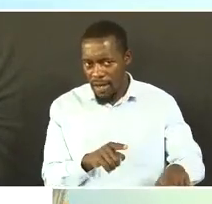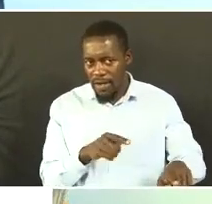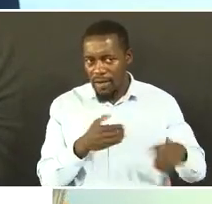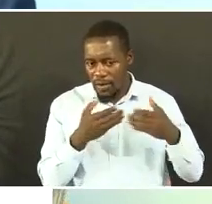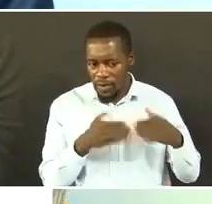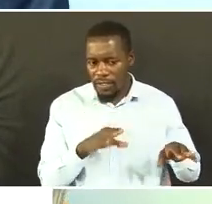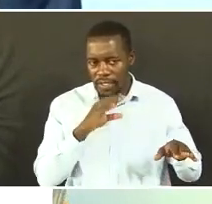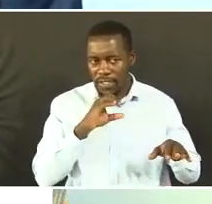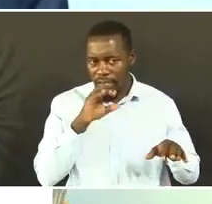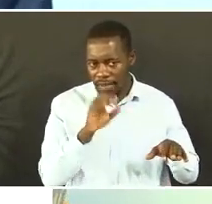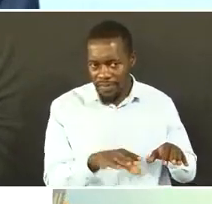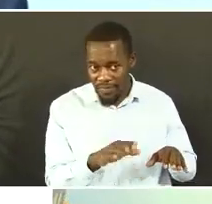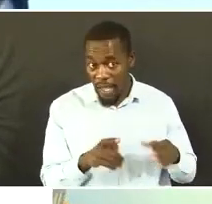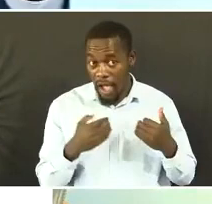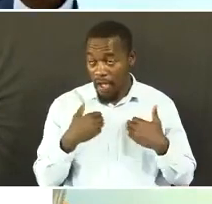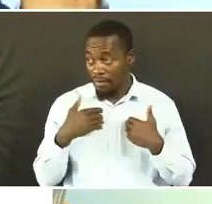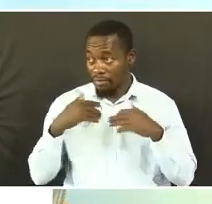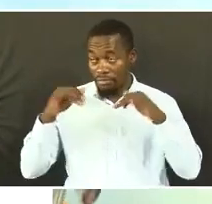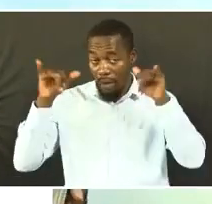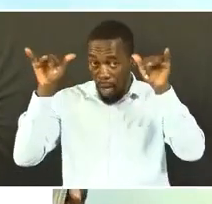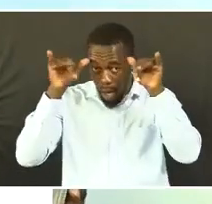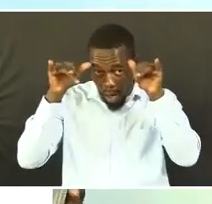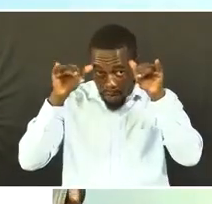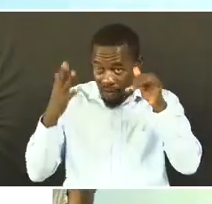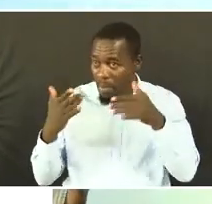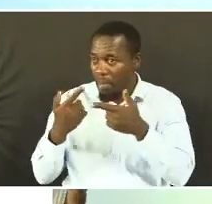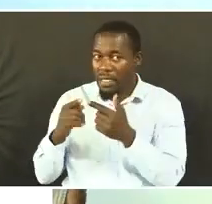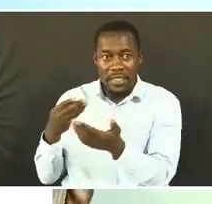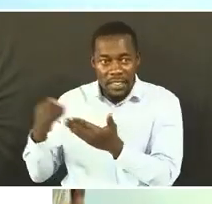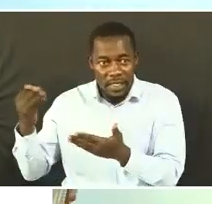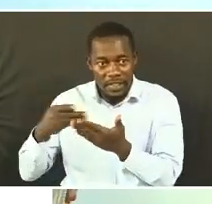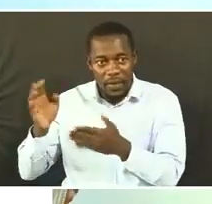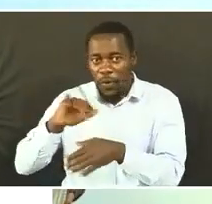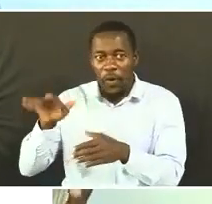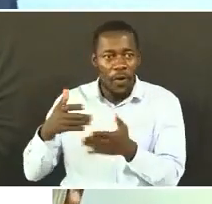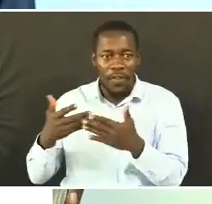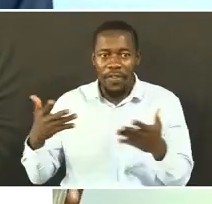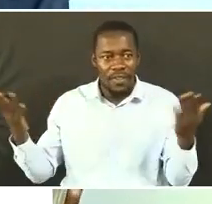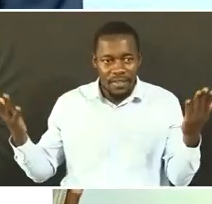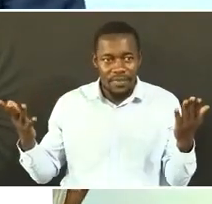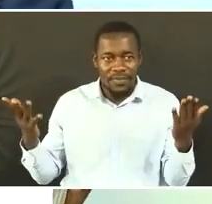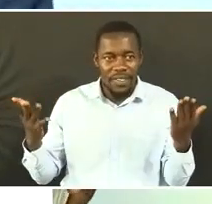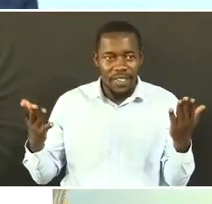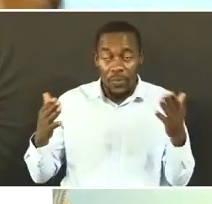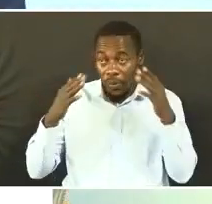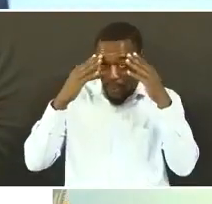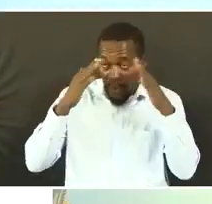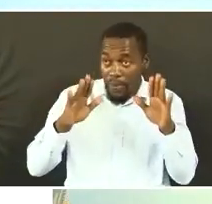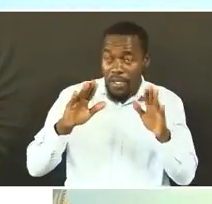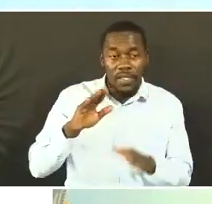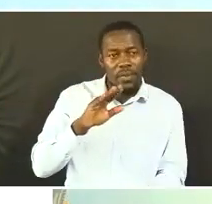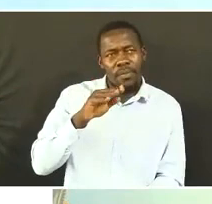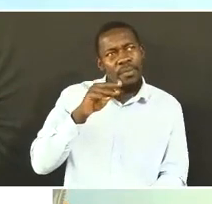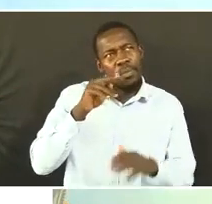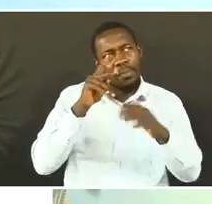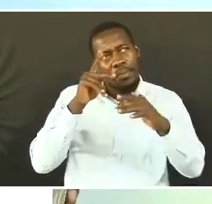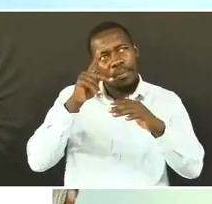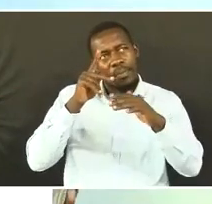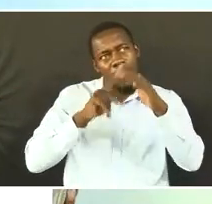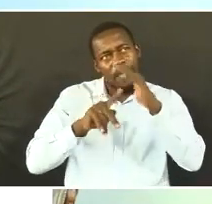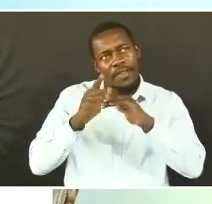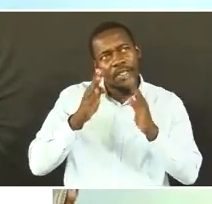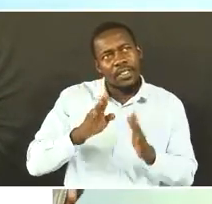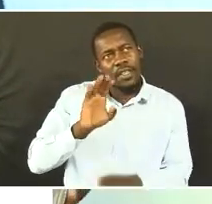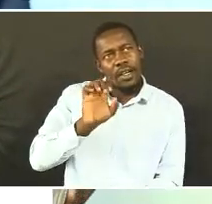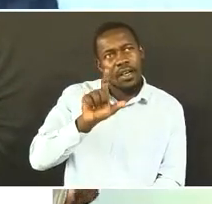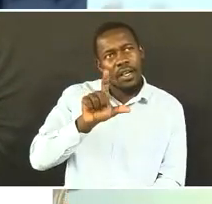up his domestic affairs. We don't know whether, like good old prophet Elisha in the Old Testament, when he received his master